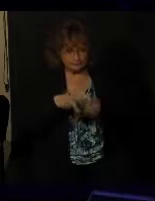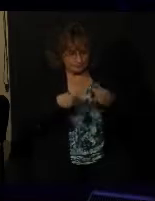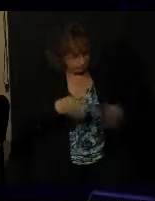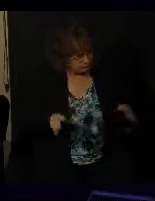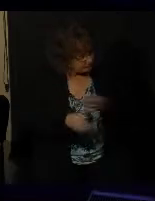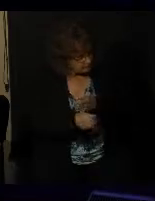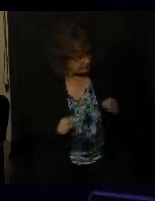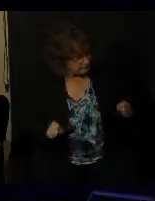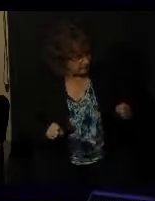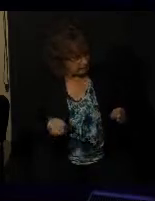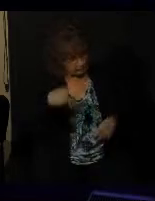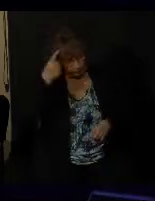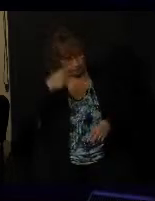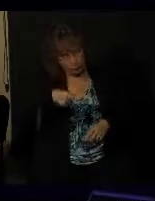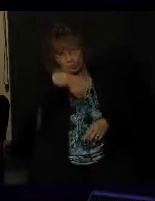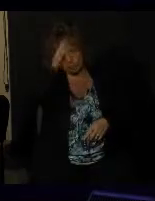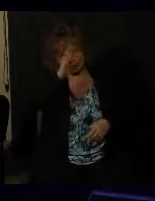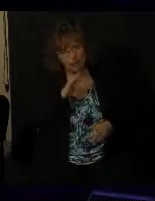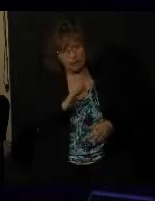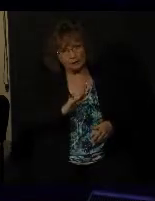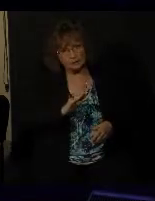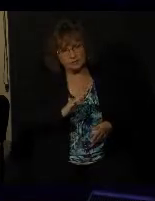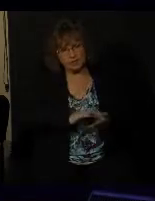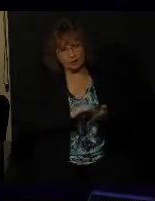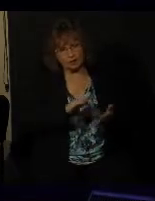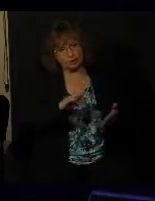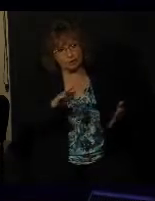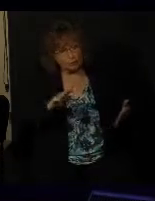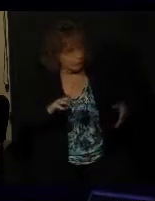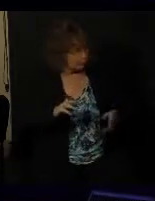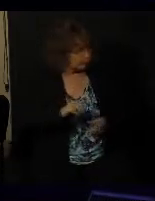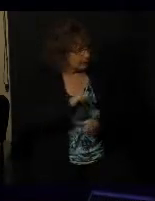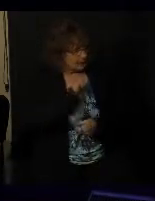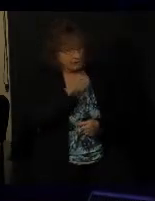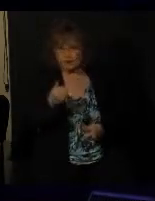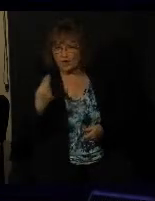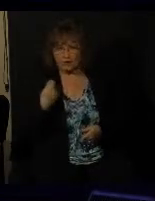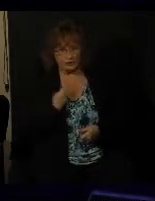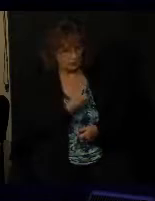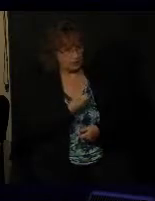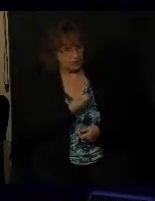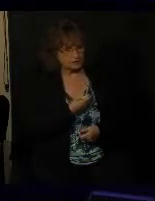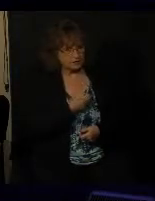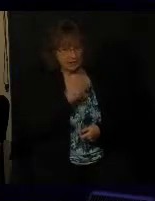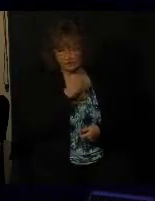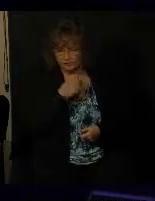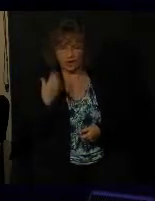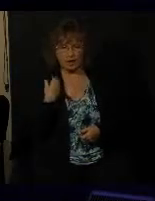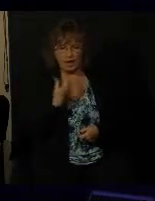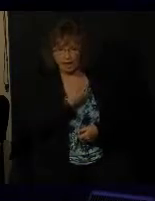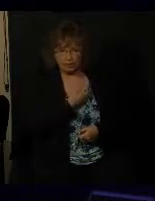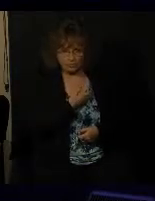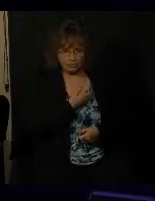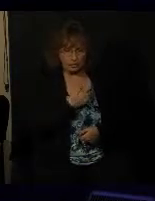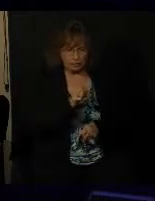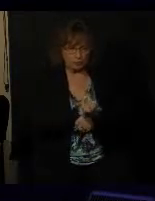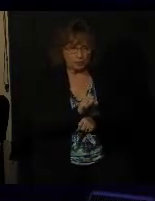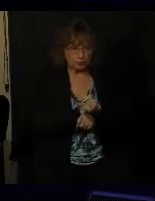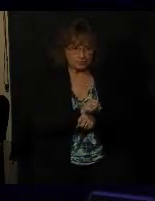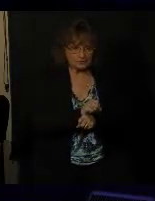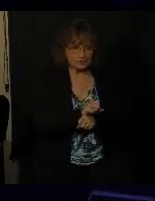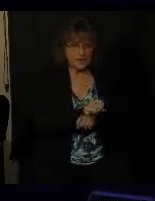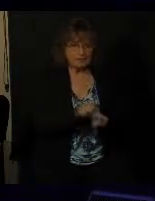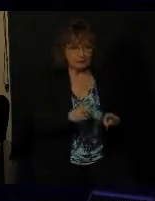ranch is not required. I don't know that I ever really thought I needed to make it required or didn't make it required. I just know when